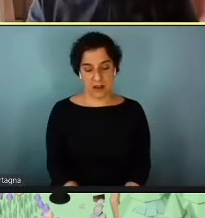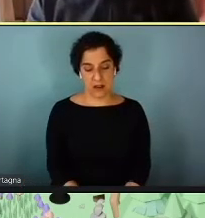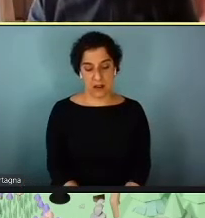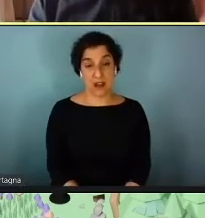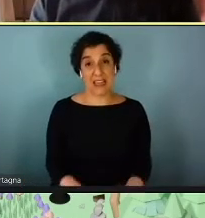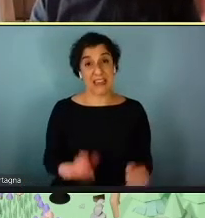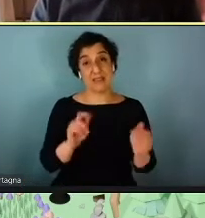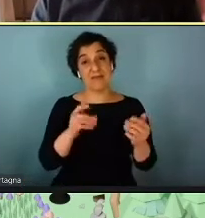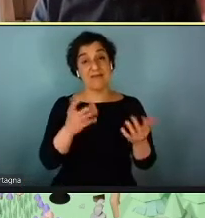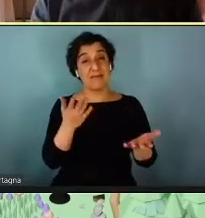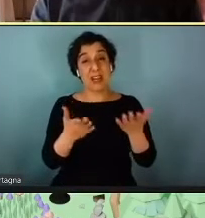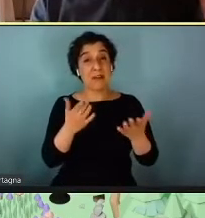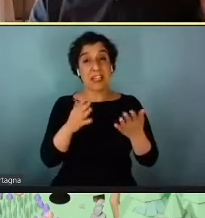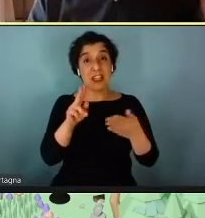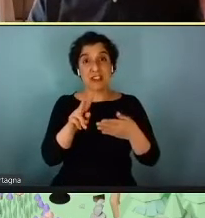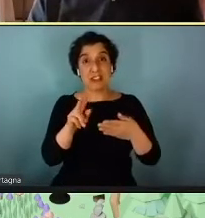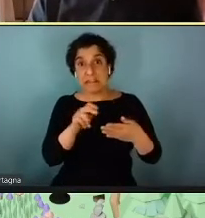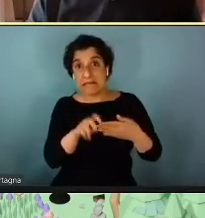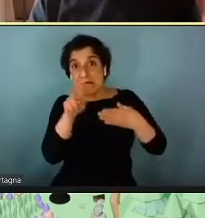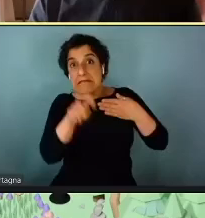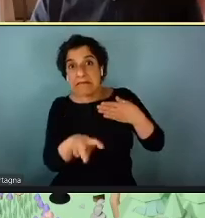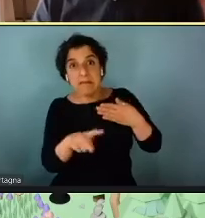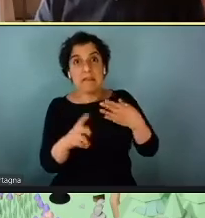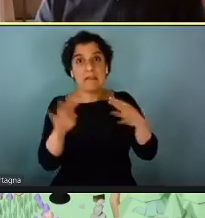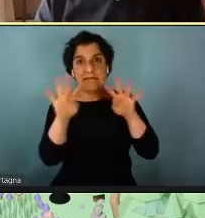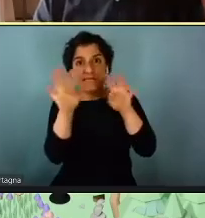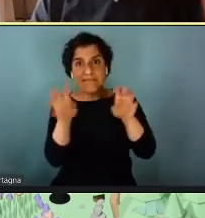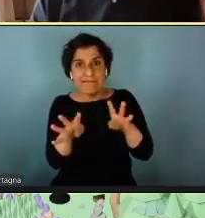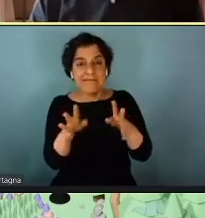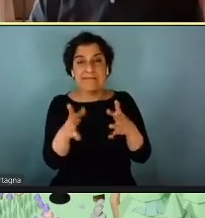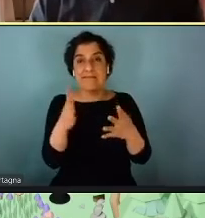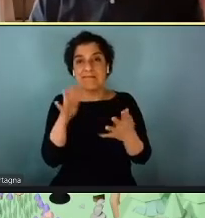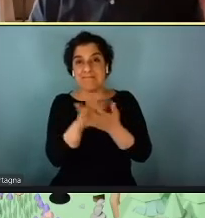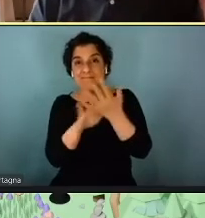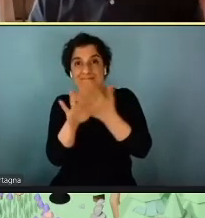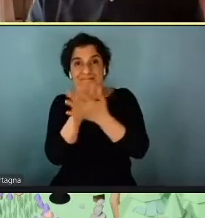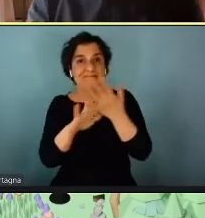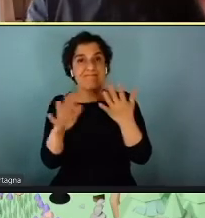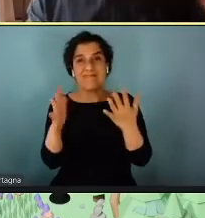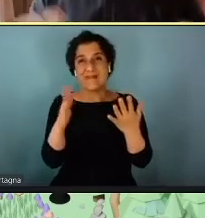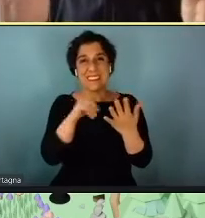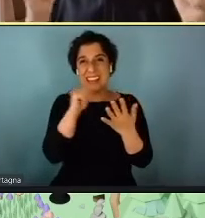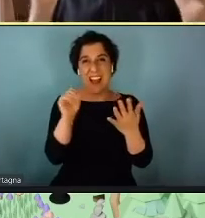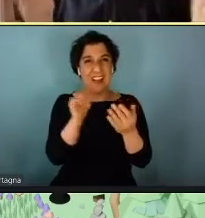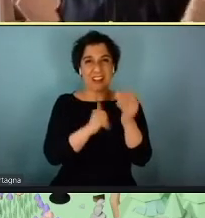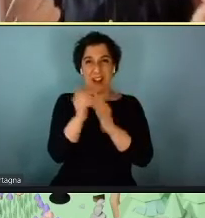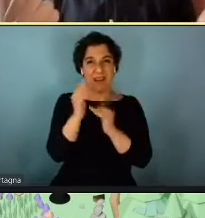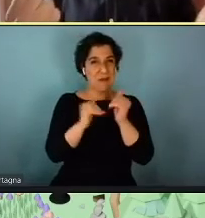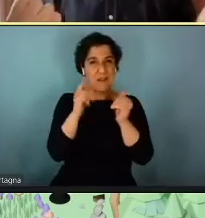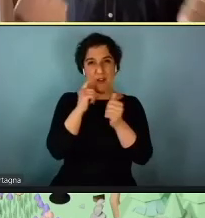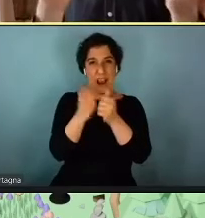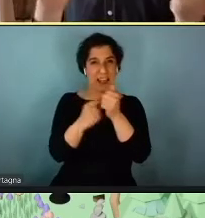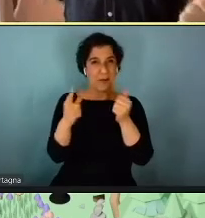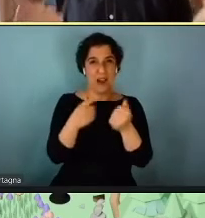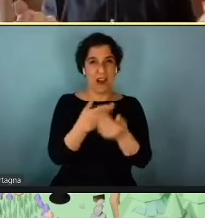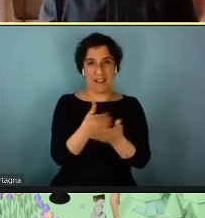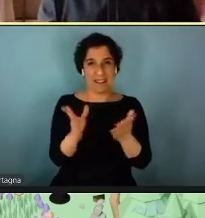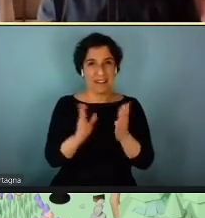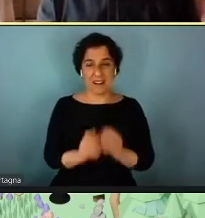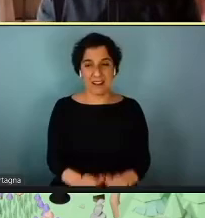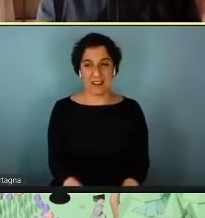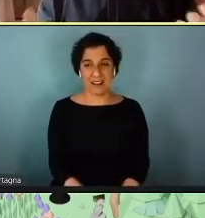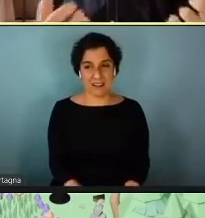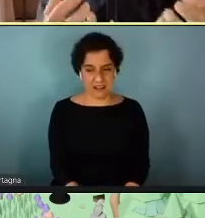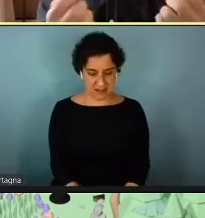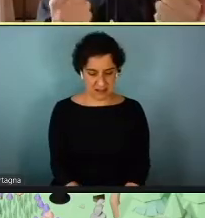and it's not going to be, and it is not, let me tell you, it's not comfortable for anyone. So even with all the good